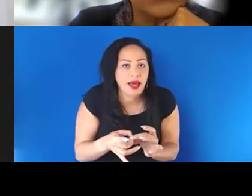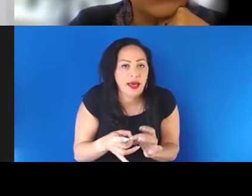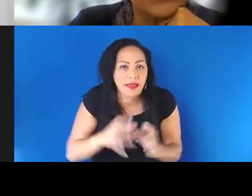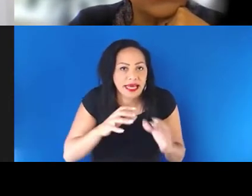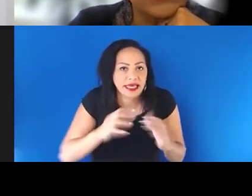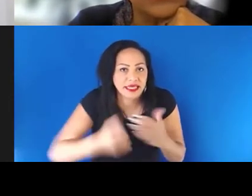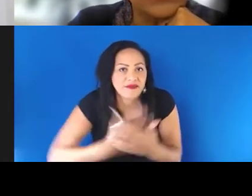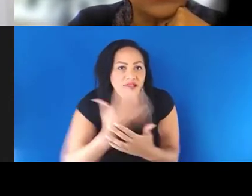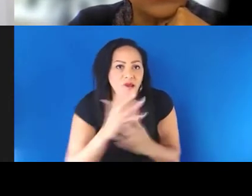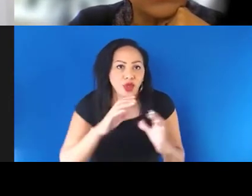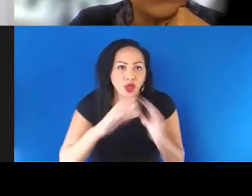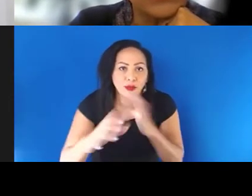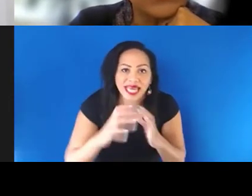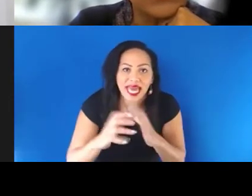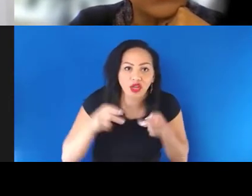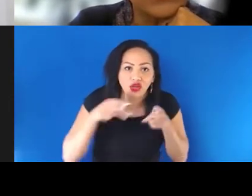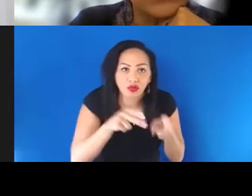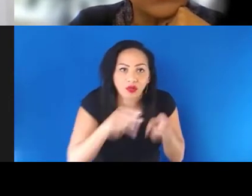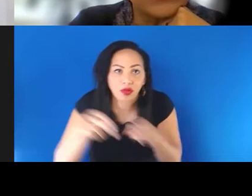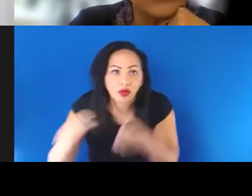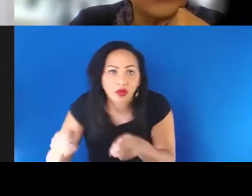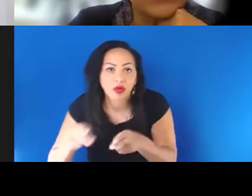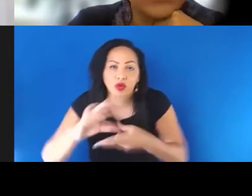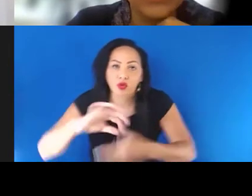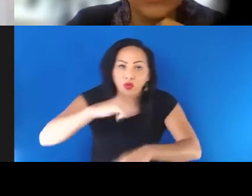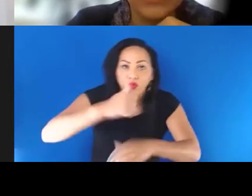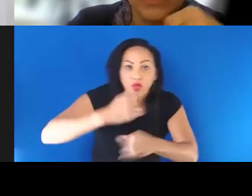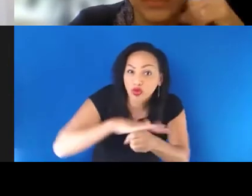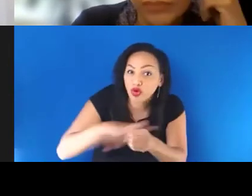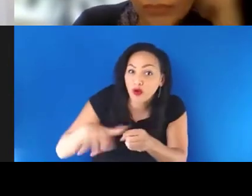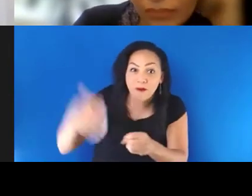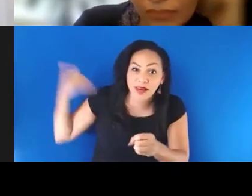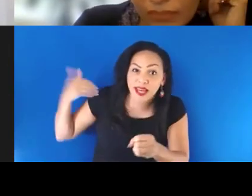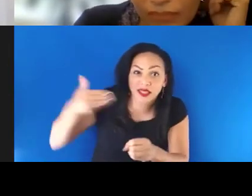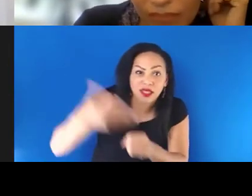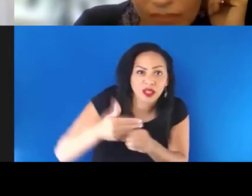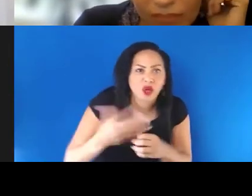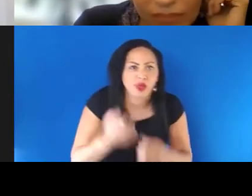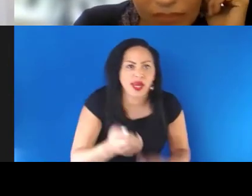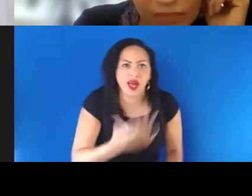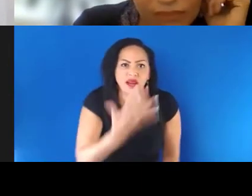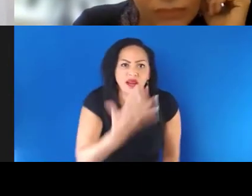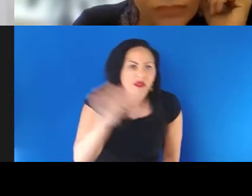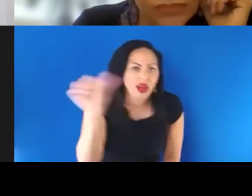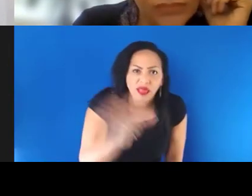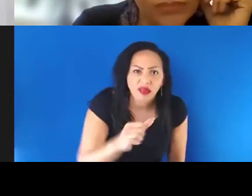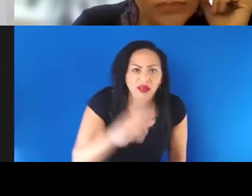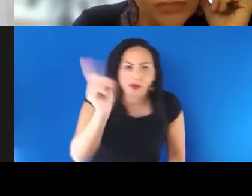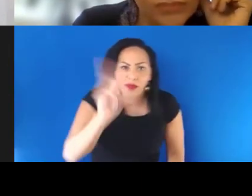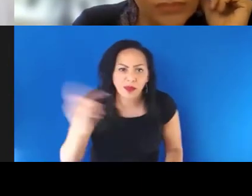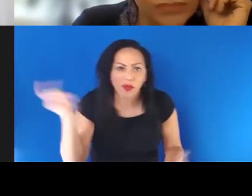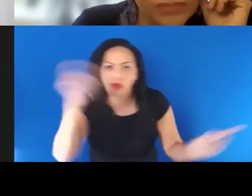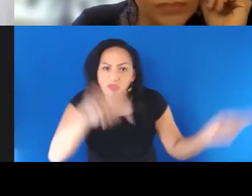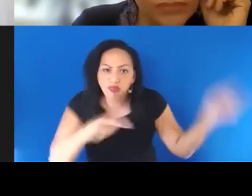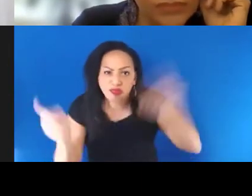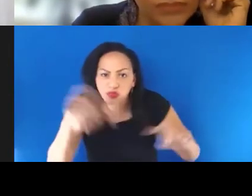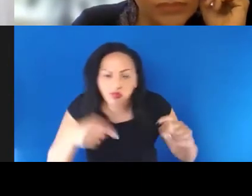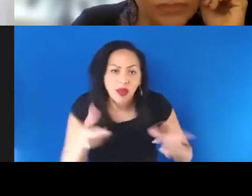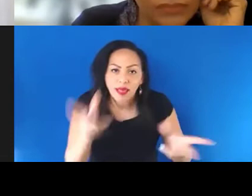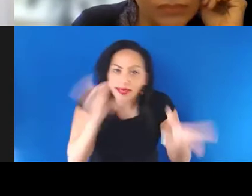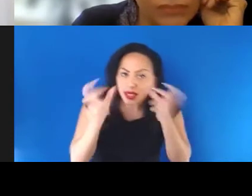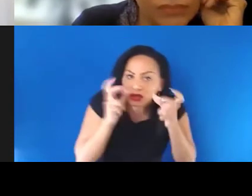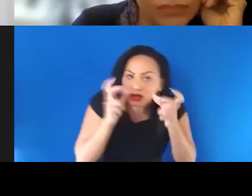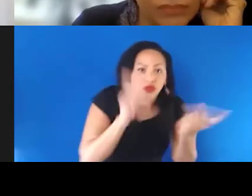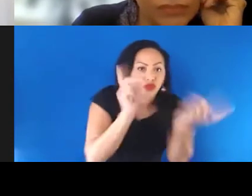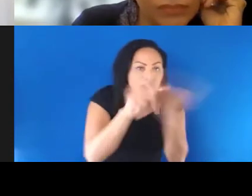where 50, 80, 100 women, like we are now, 150 people, listened to some, reacted to the others and